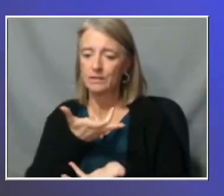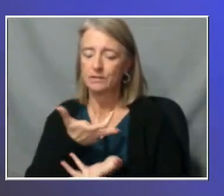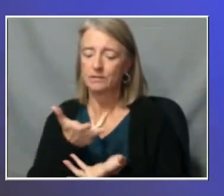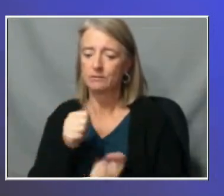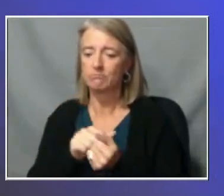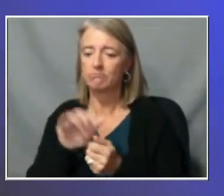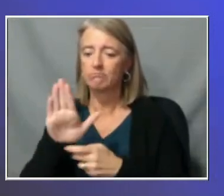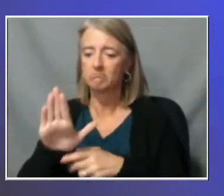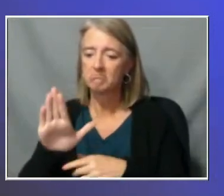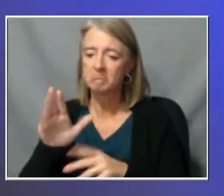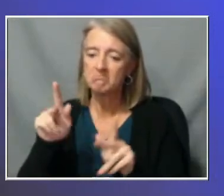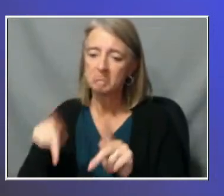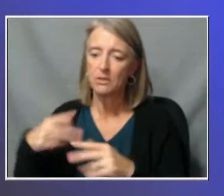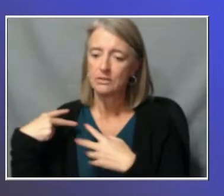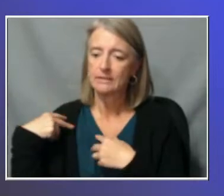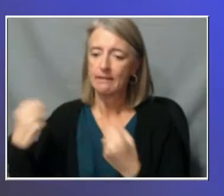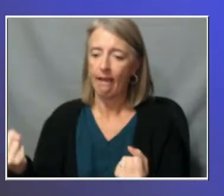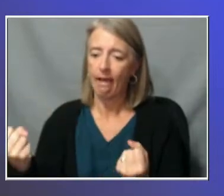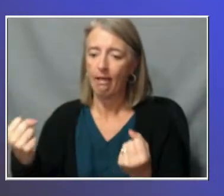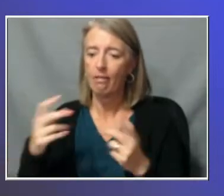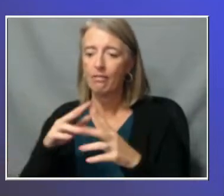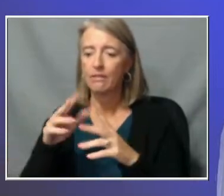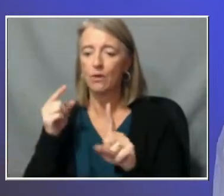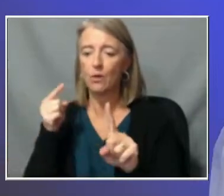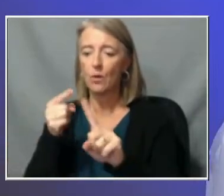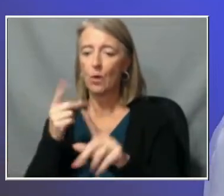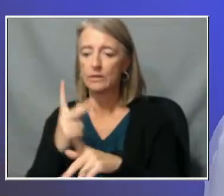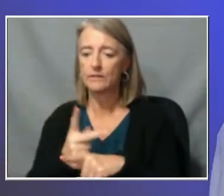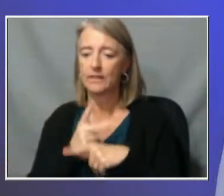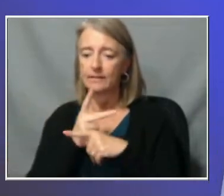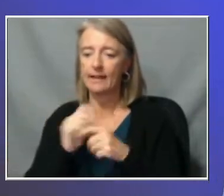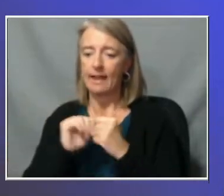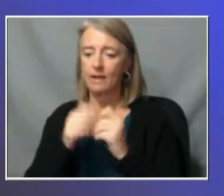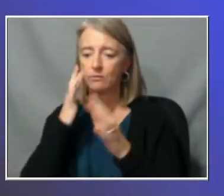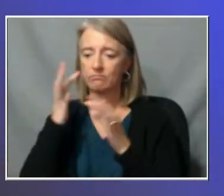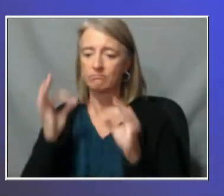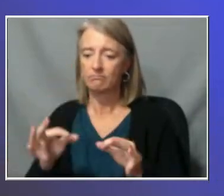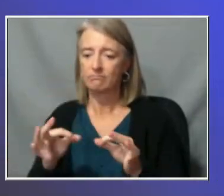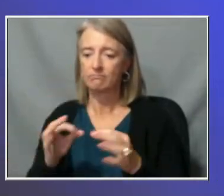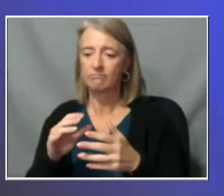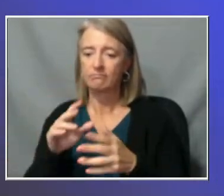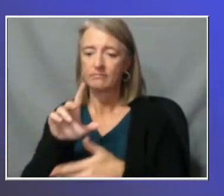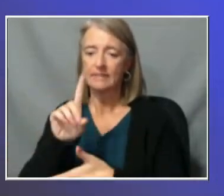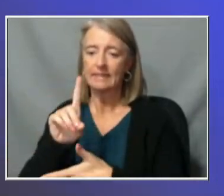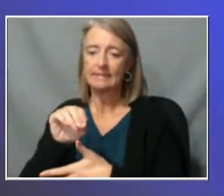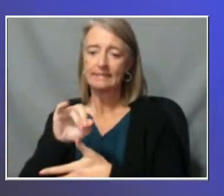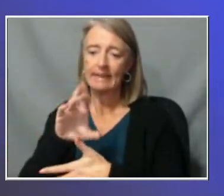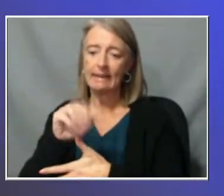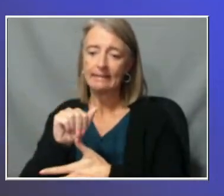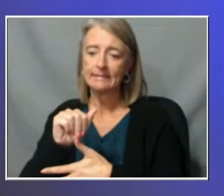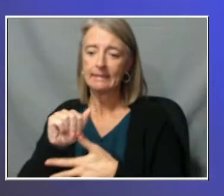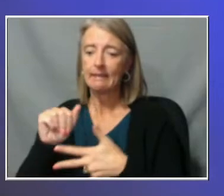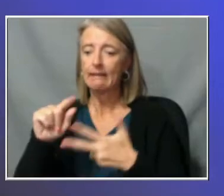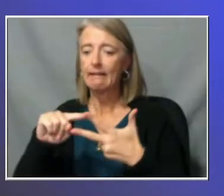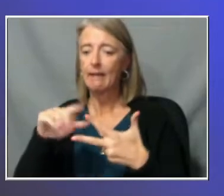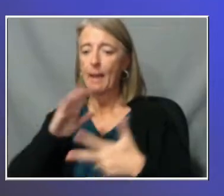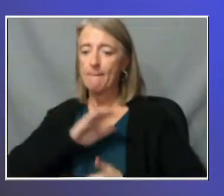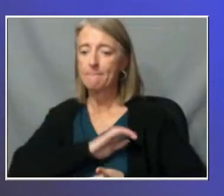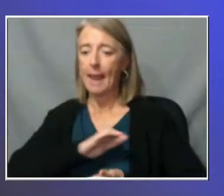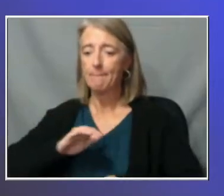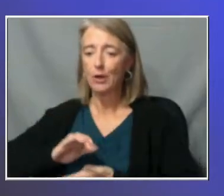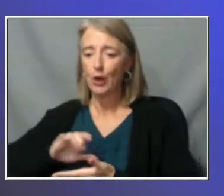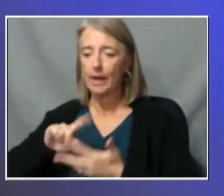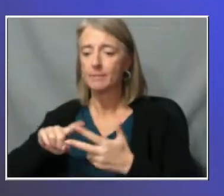health and their goals of care. And so that's how we make a decision about whether we're going to do a DEXA scan or mammogram, and it is different for